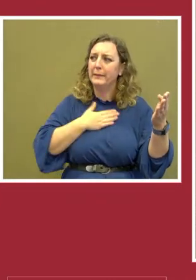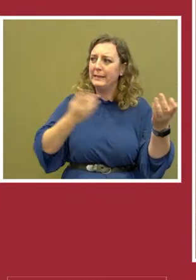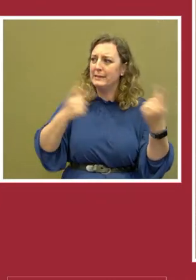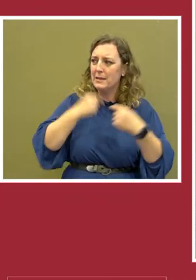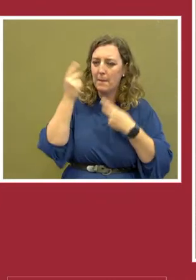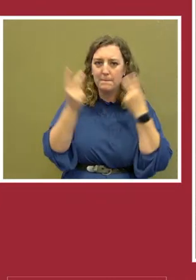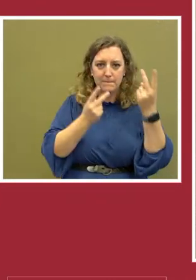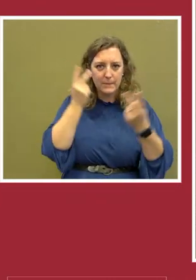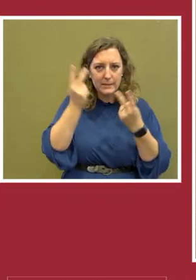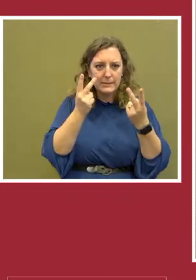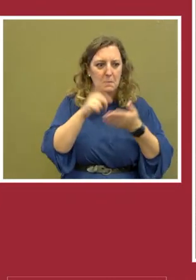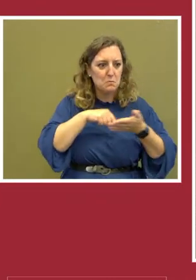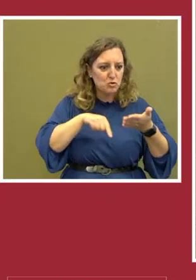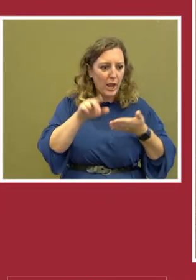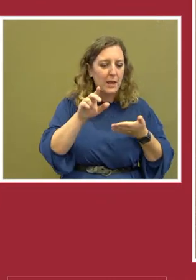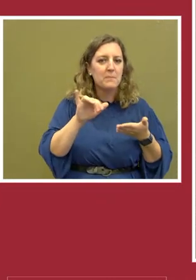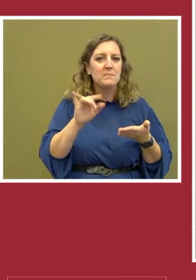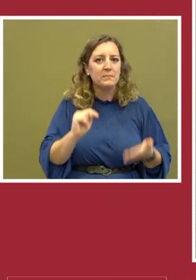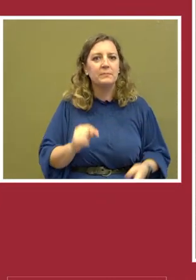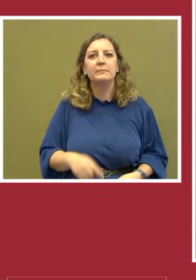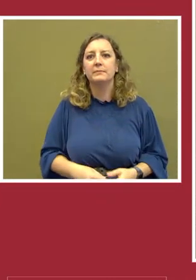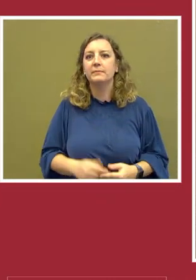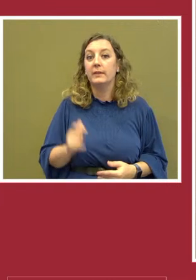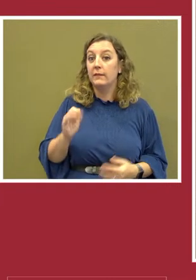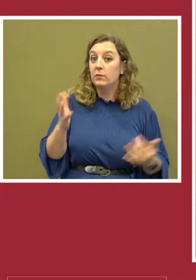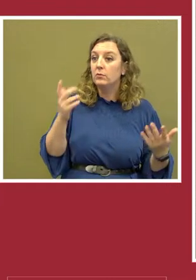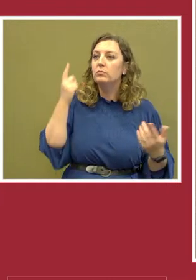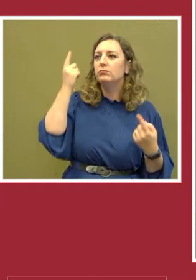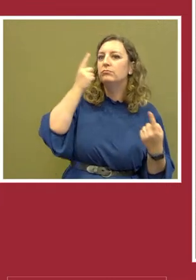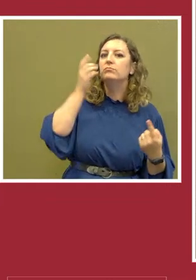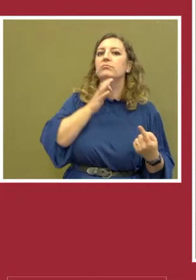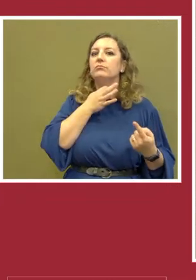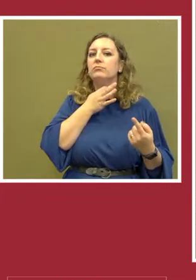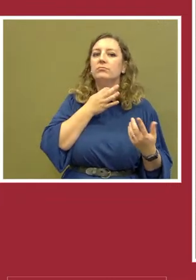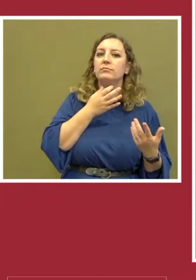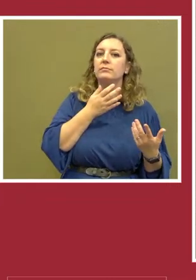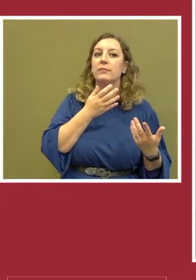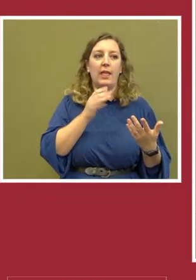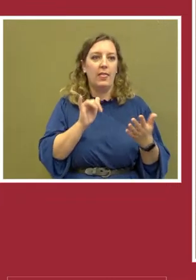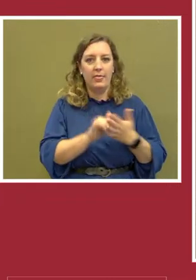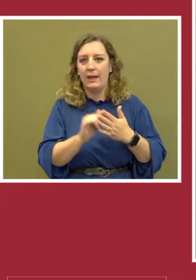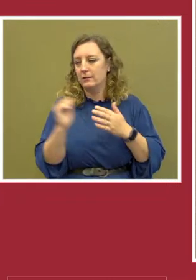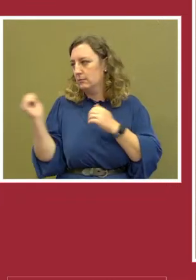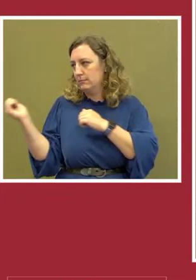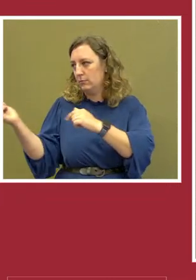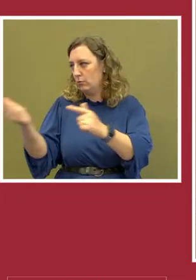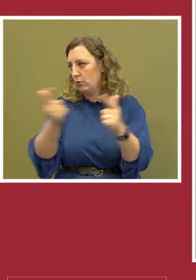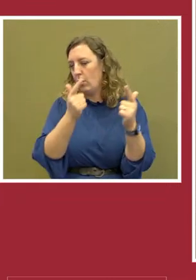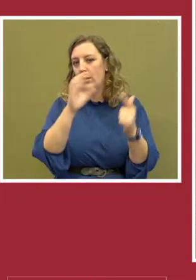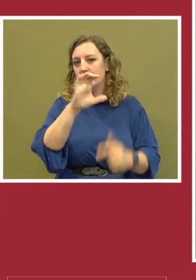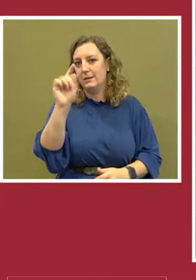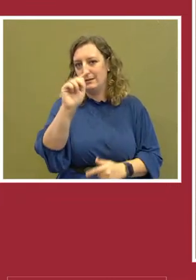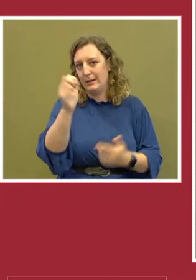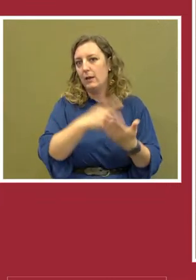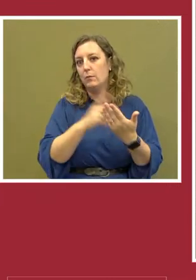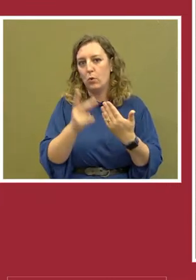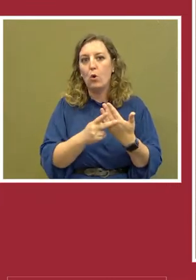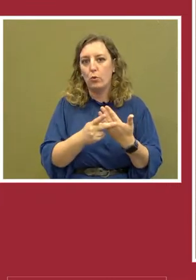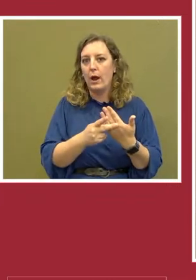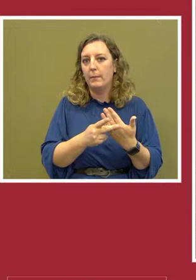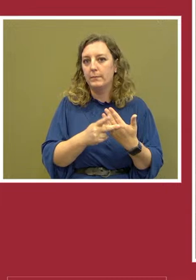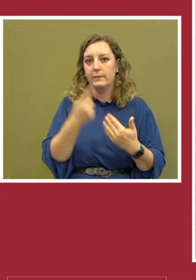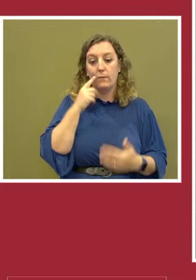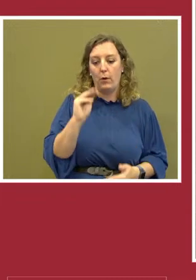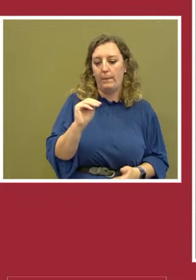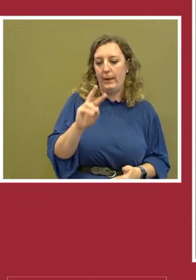come visit, check it out. If you ever wonder what's going on, and that goes across the board to all of our CTE programs, at least at